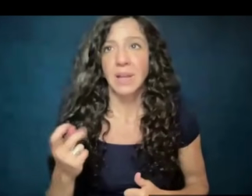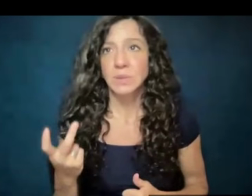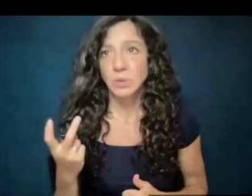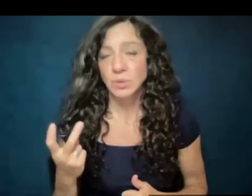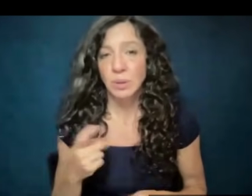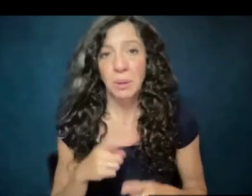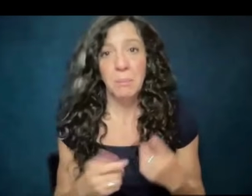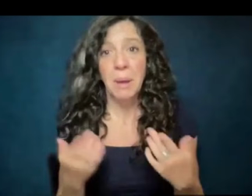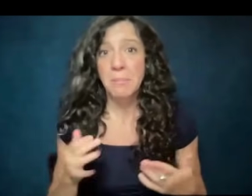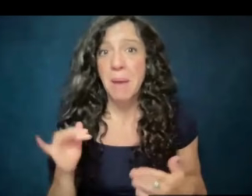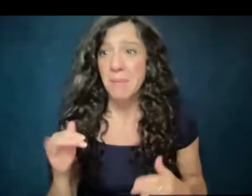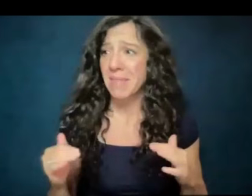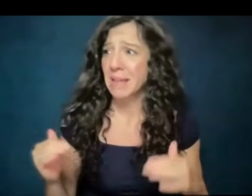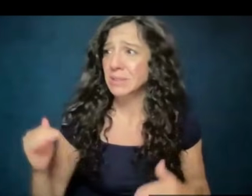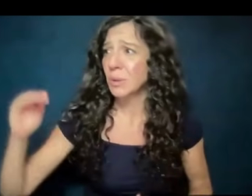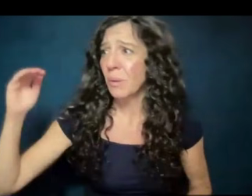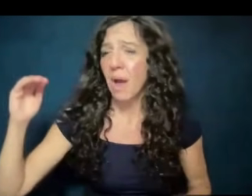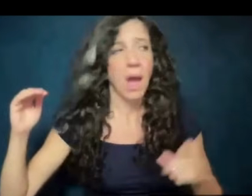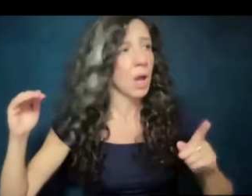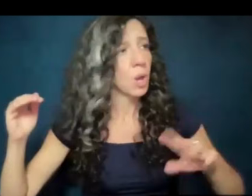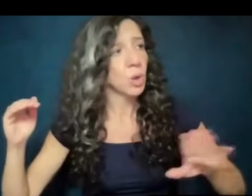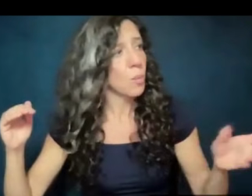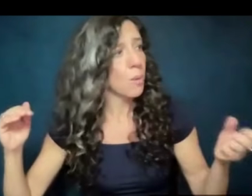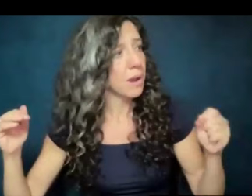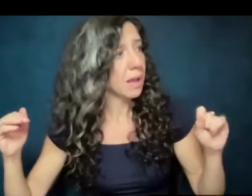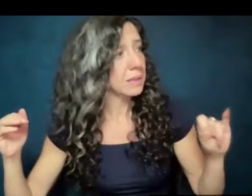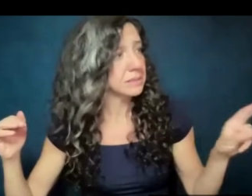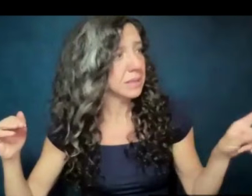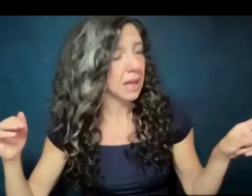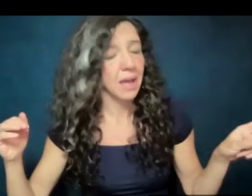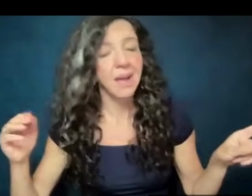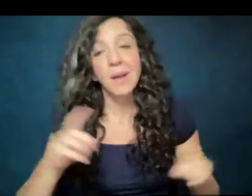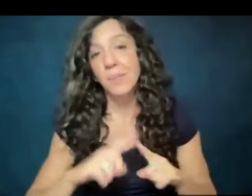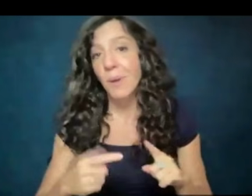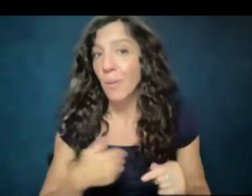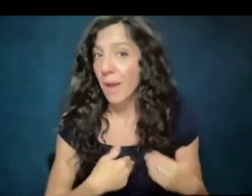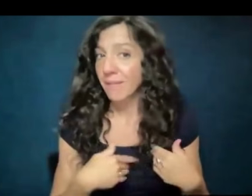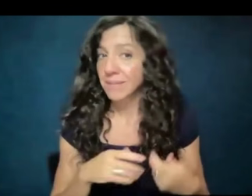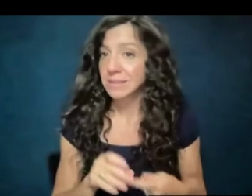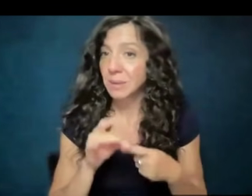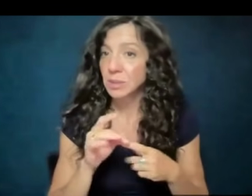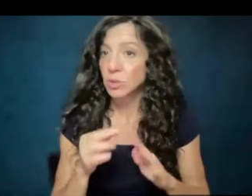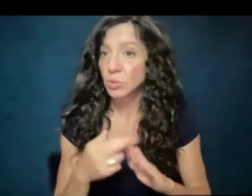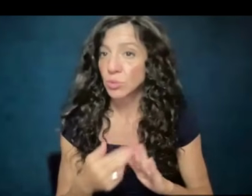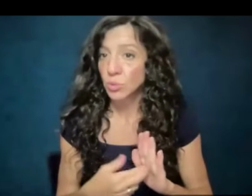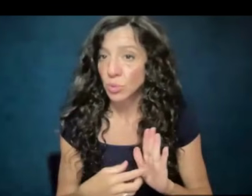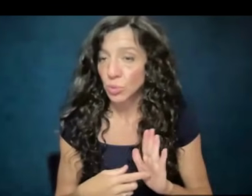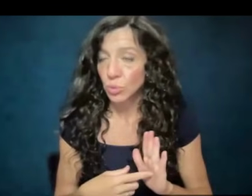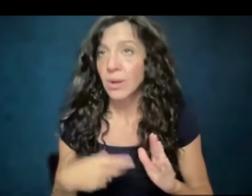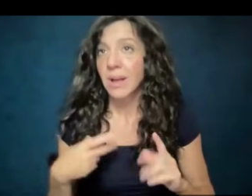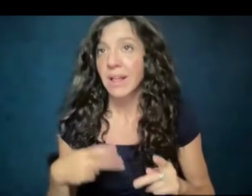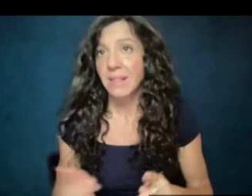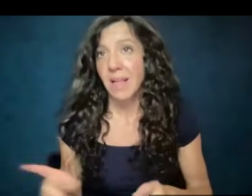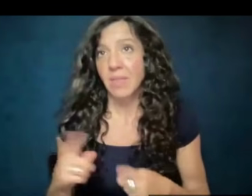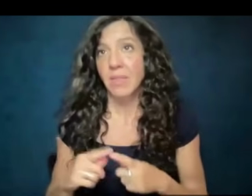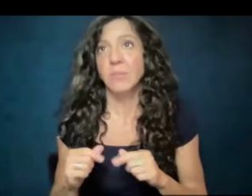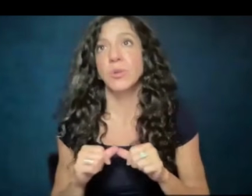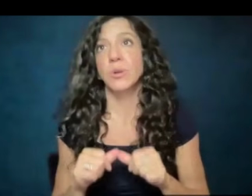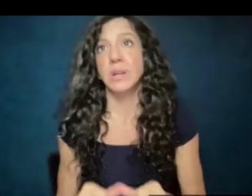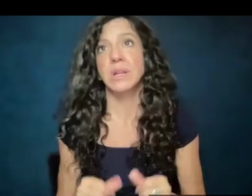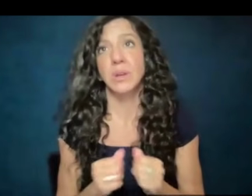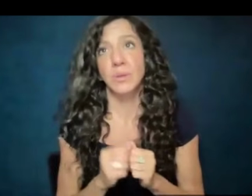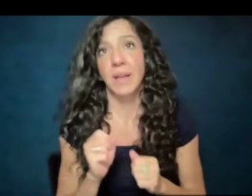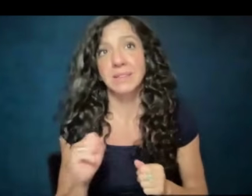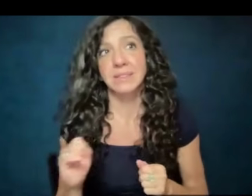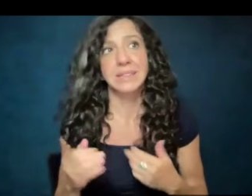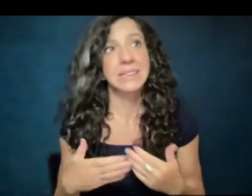they are no longer eligible for SSI. However, there is a special provision that allows them to continue on SSI despite